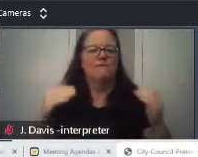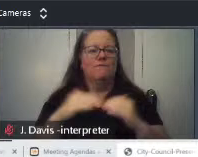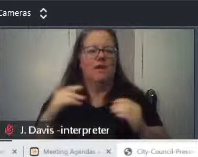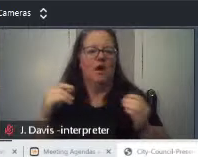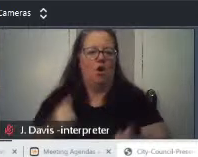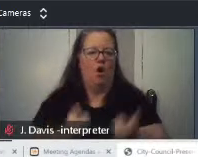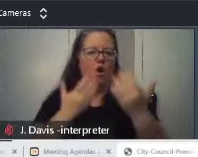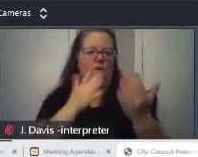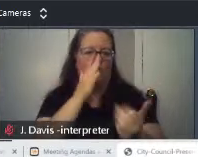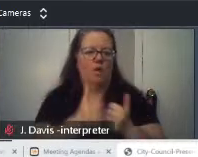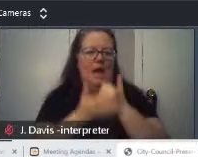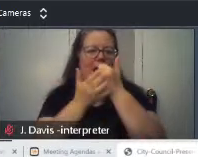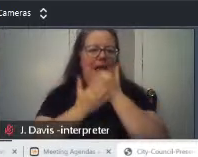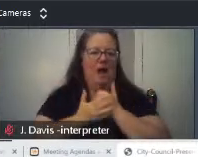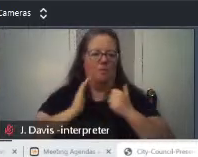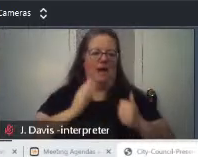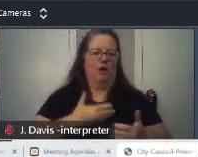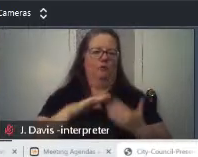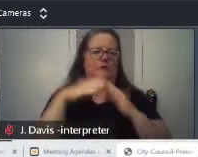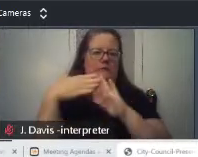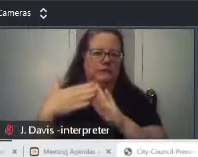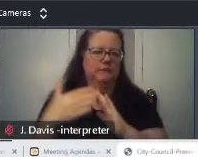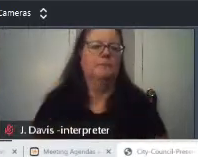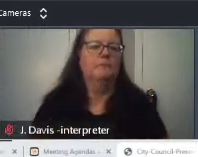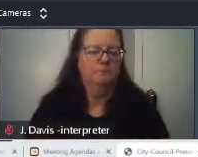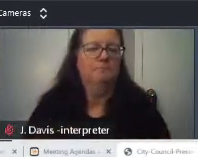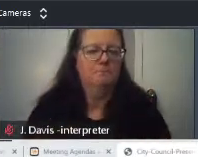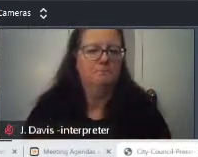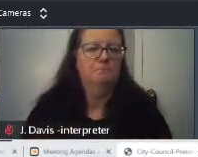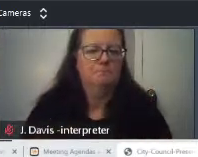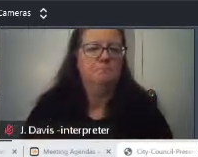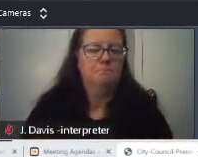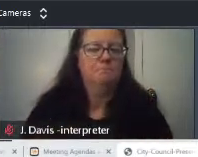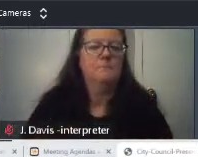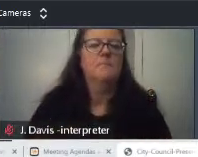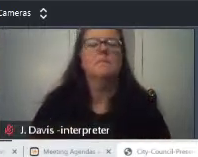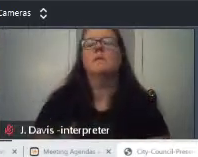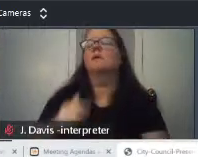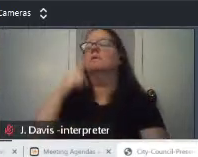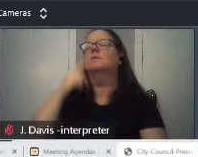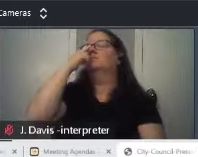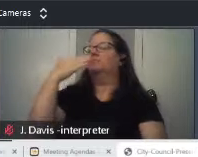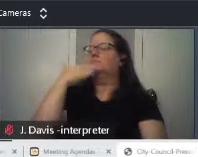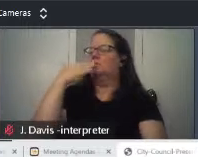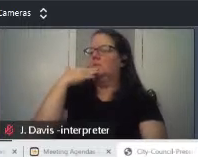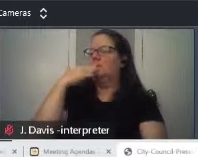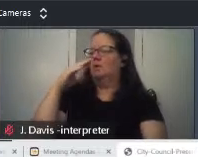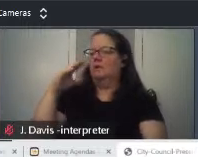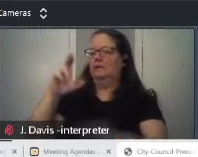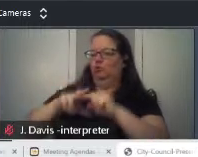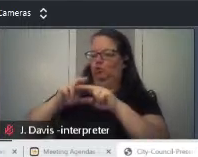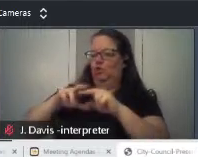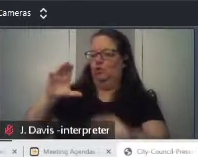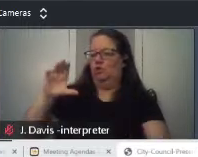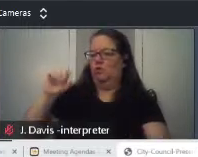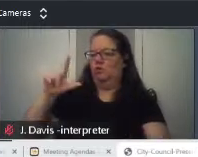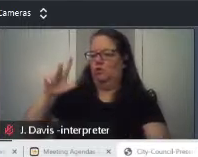will help Memphis. Thank you. Thank you, Chair Covett.